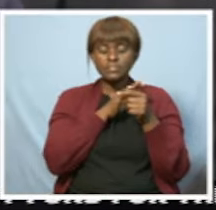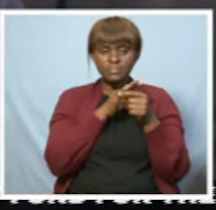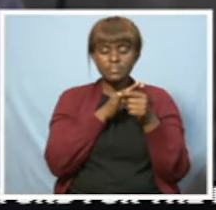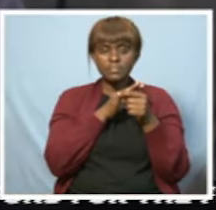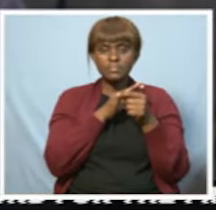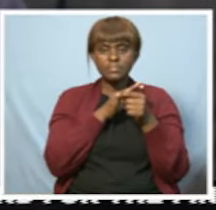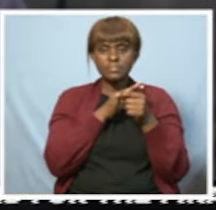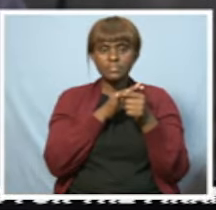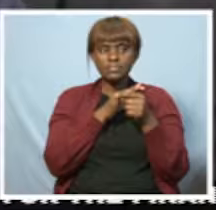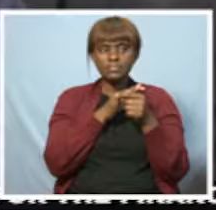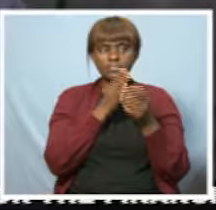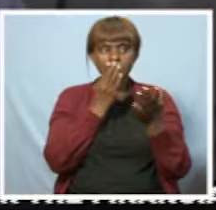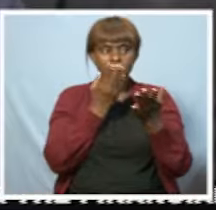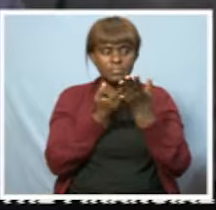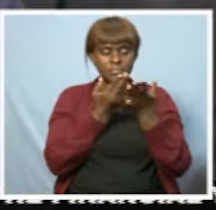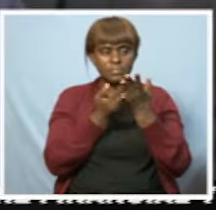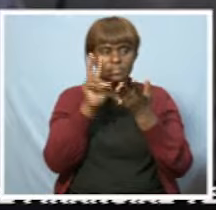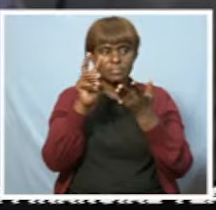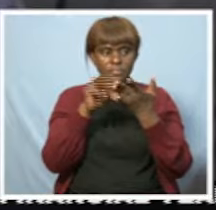the